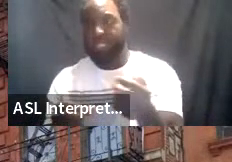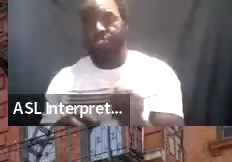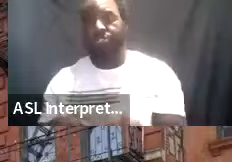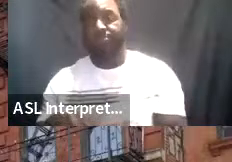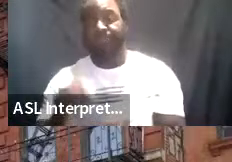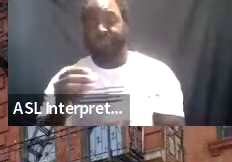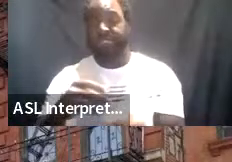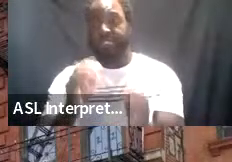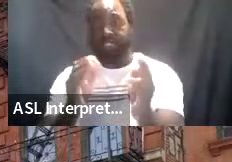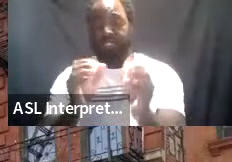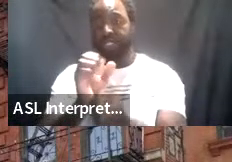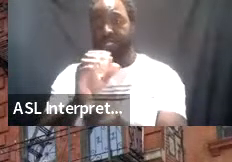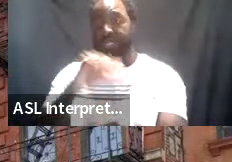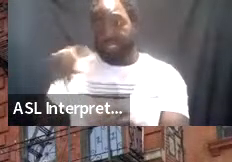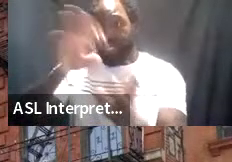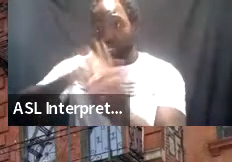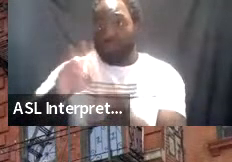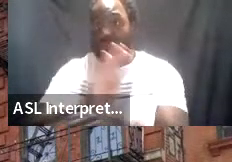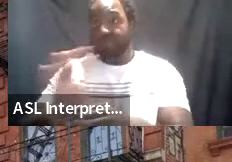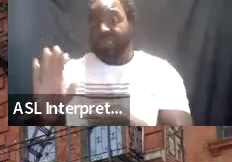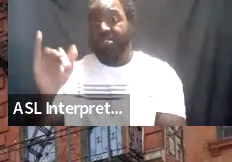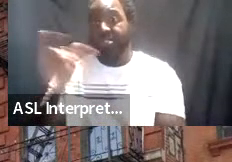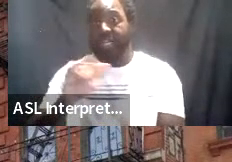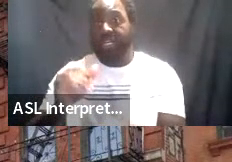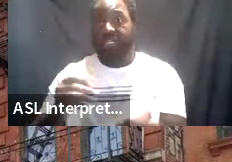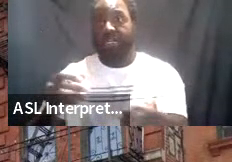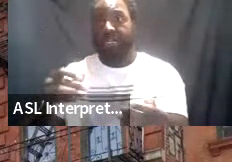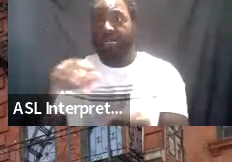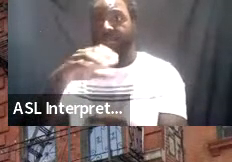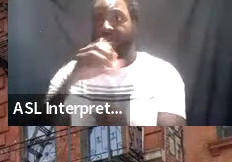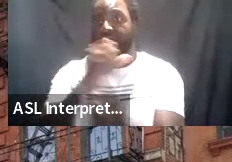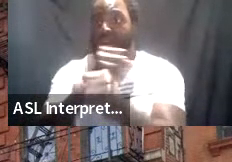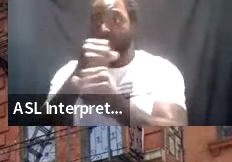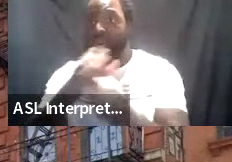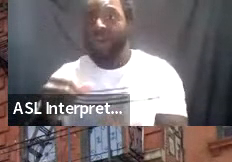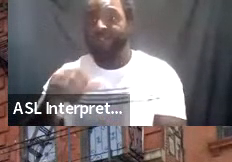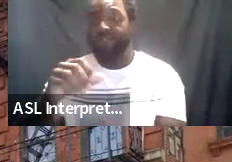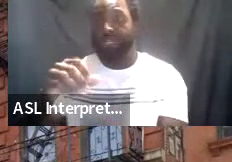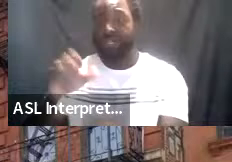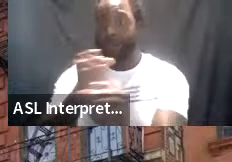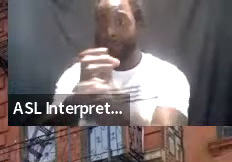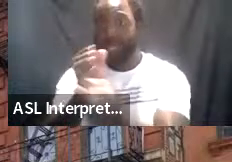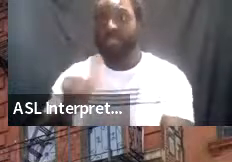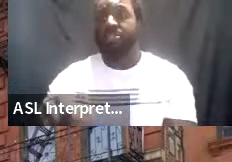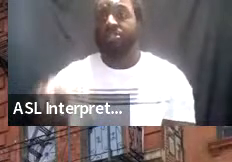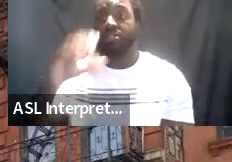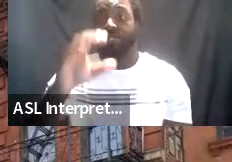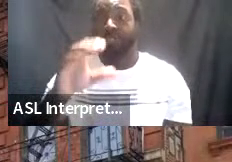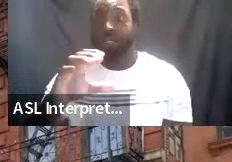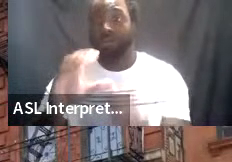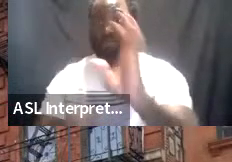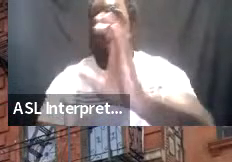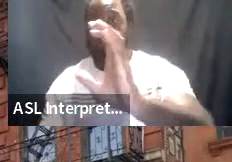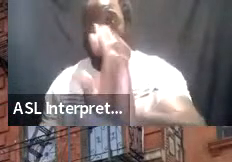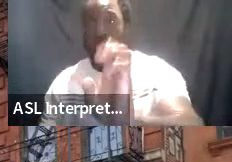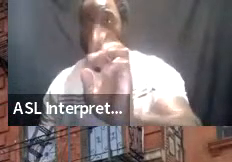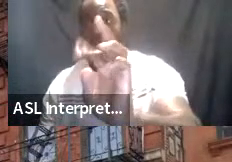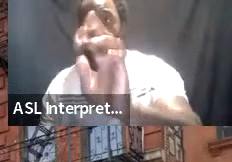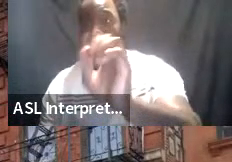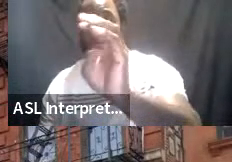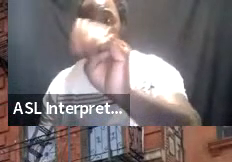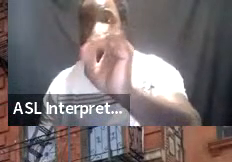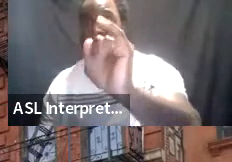so this would include businesses like brew pubs and coffee roasters and ceramic studios, as well as a whole variety of small scale